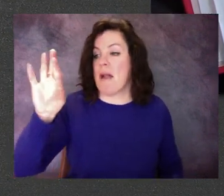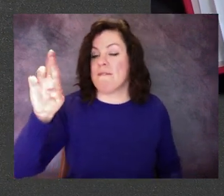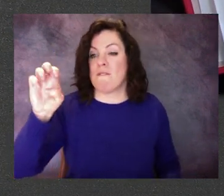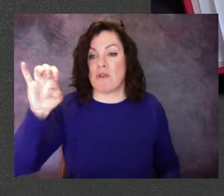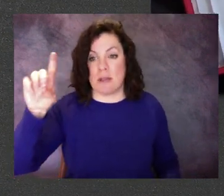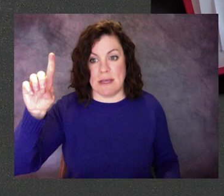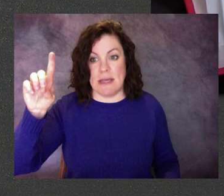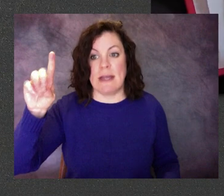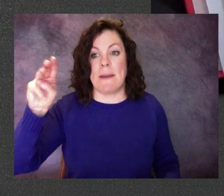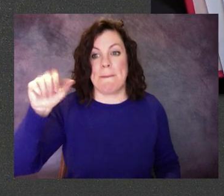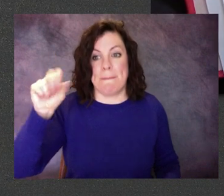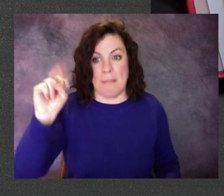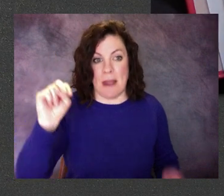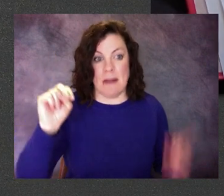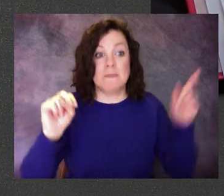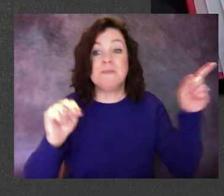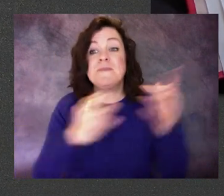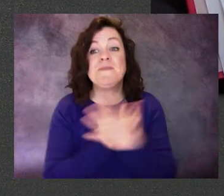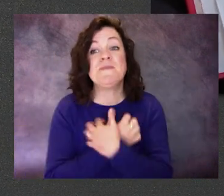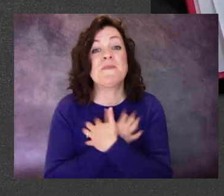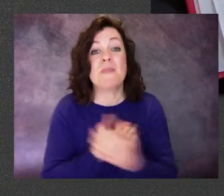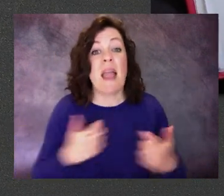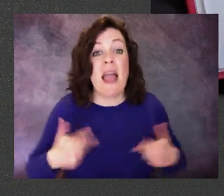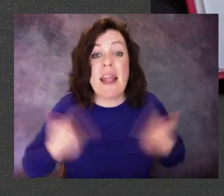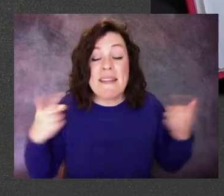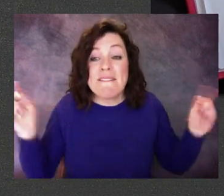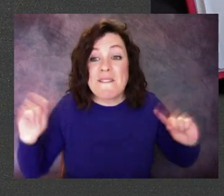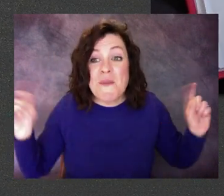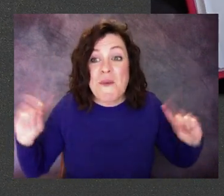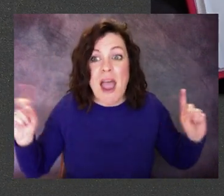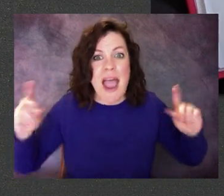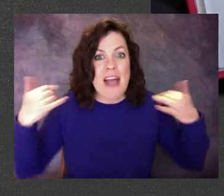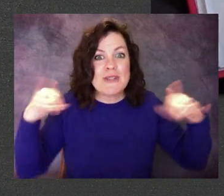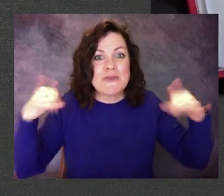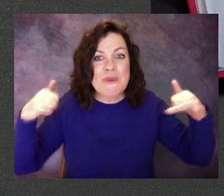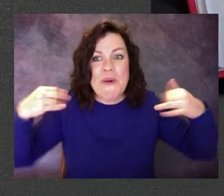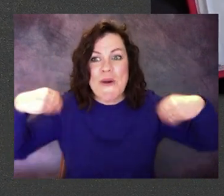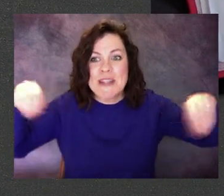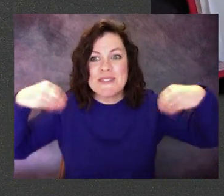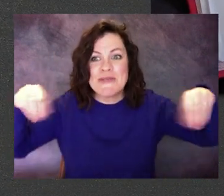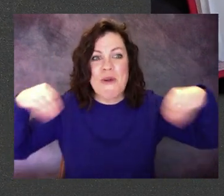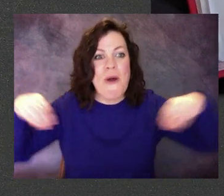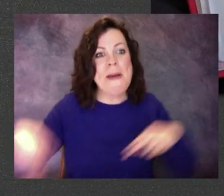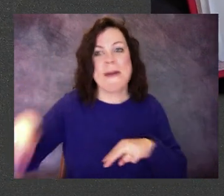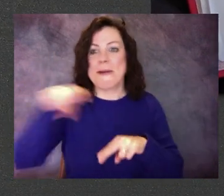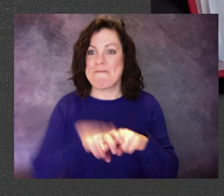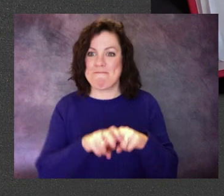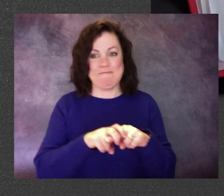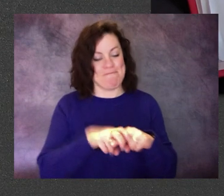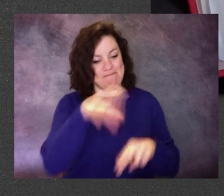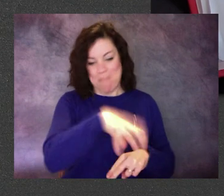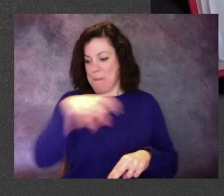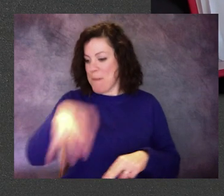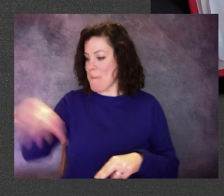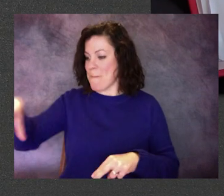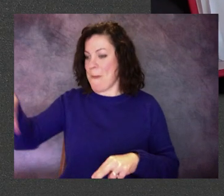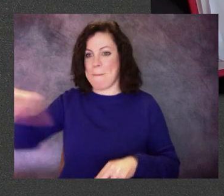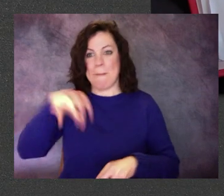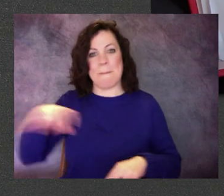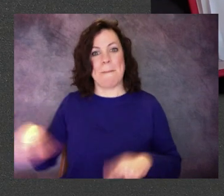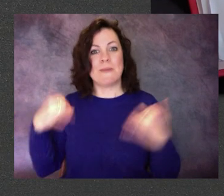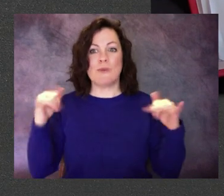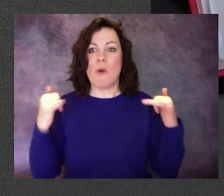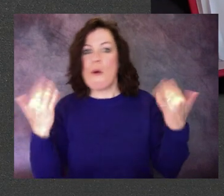Corduroy is a bear who once lived in the toy department of a big store. Day after day, he waited with all the other animals and dolls for somebody to come